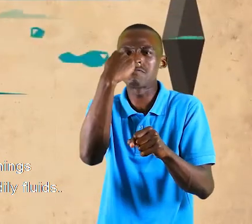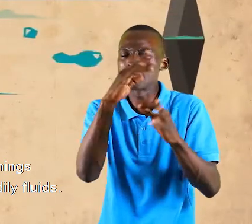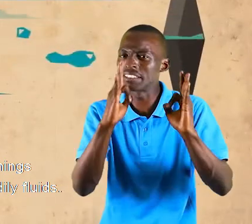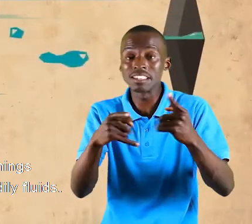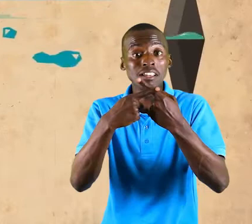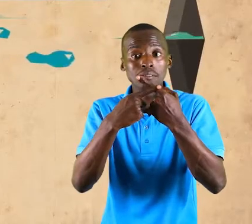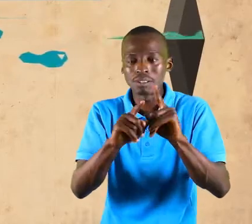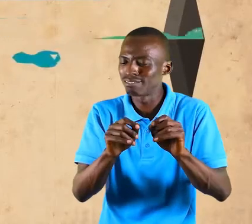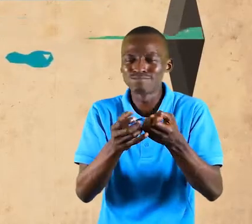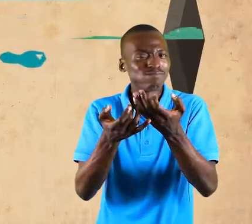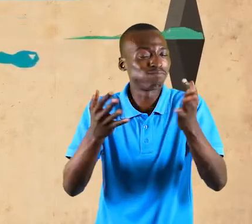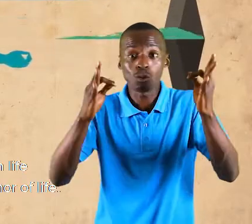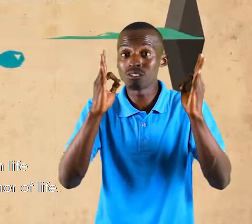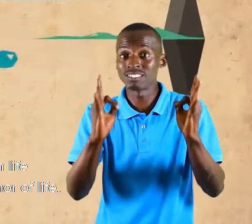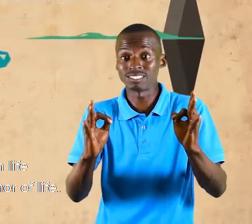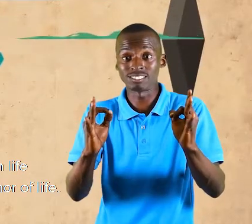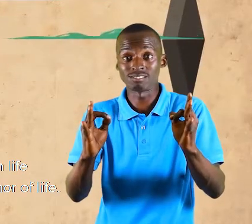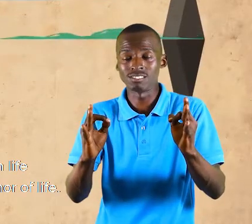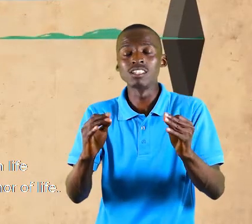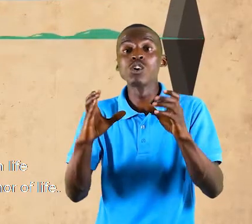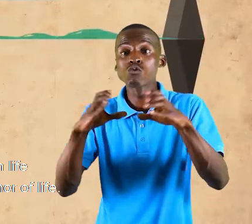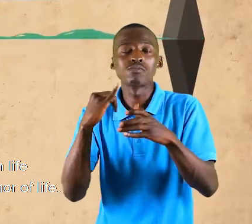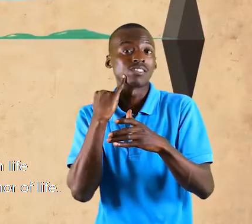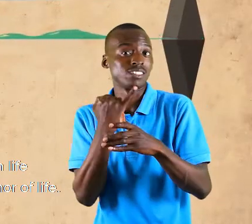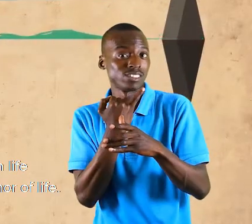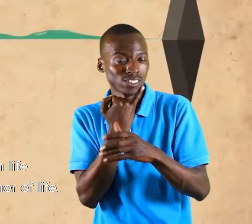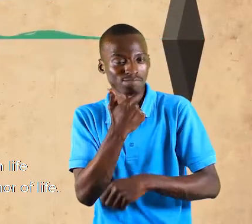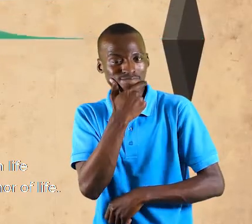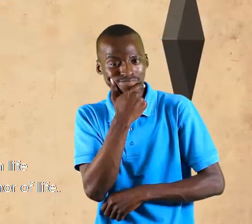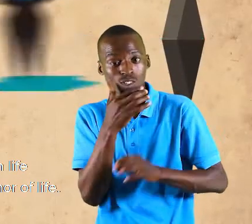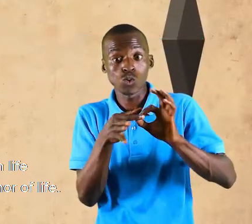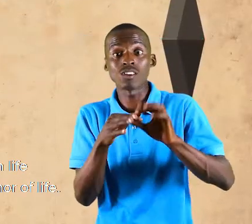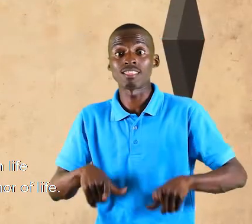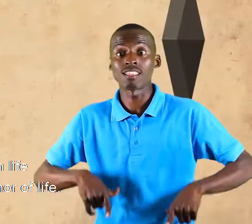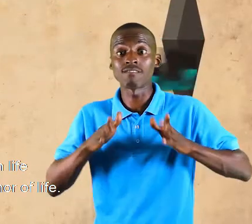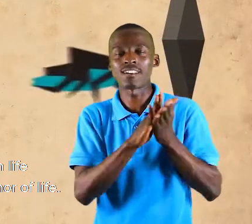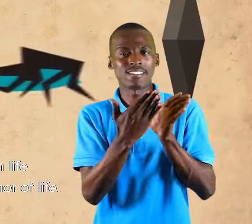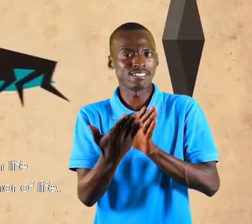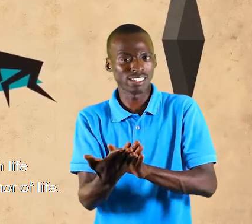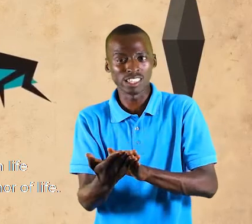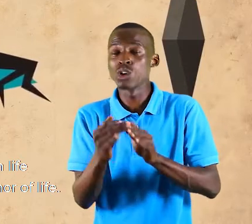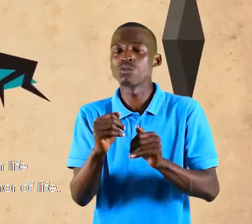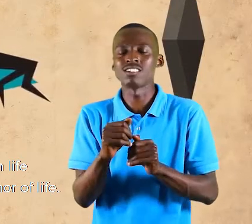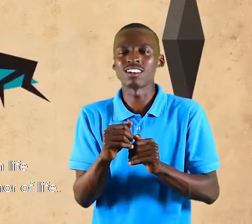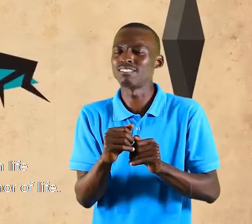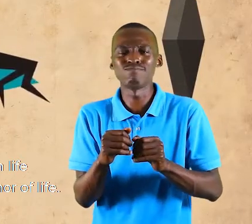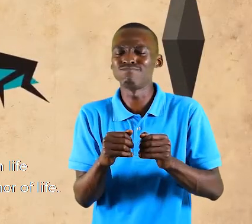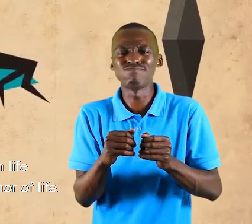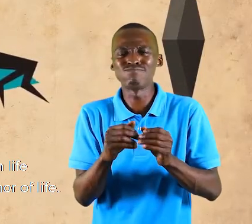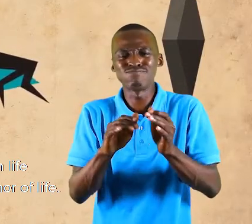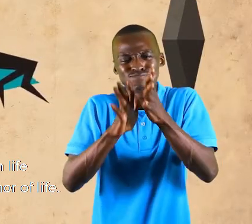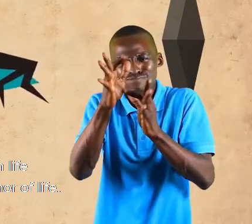bodily fluids. But they're not random. All of these are things that the Israelites associated with life and death, which are